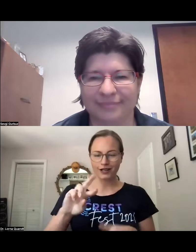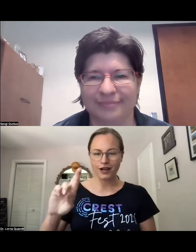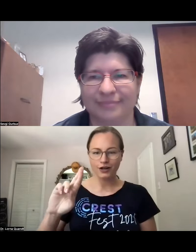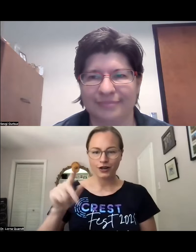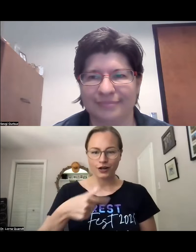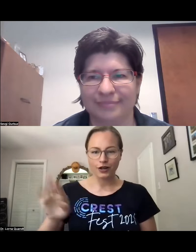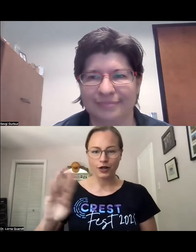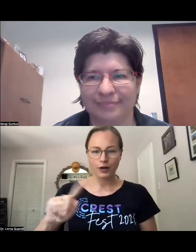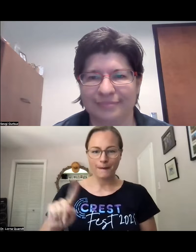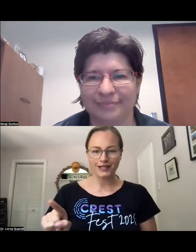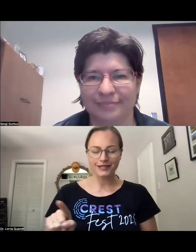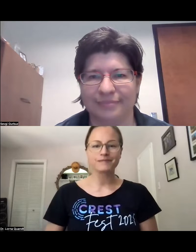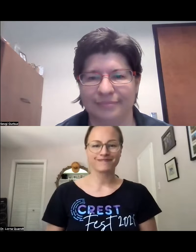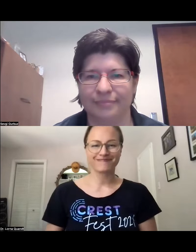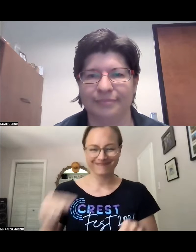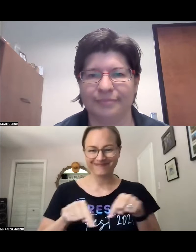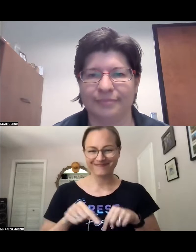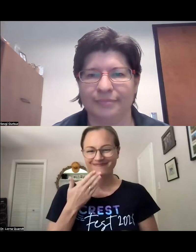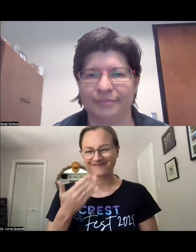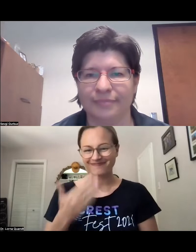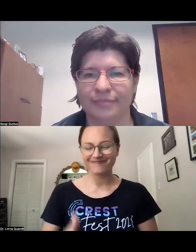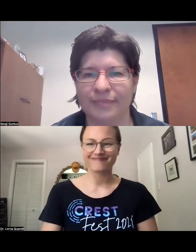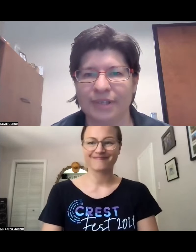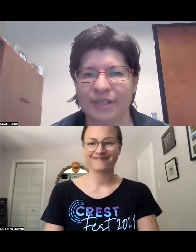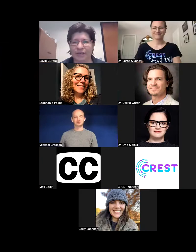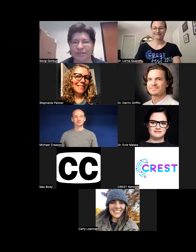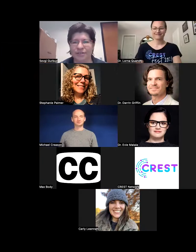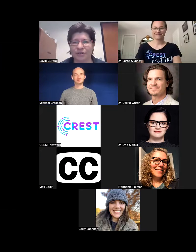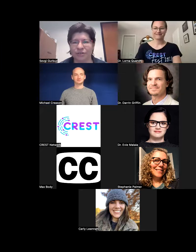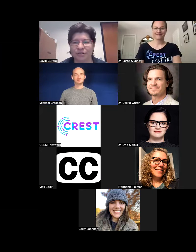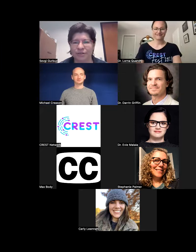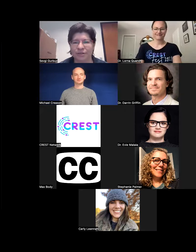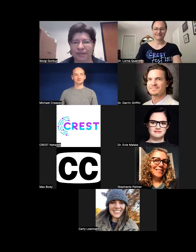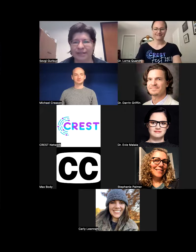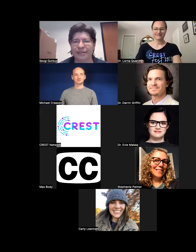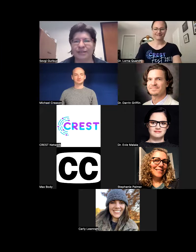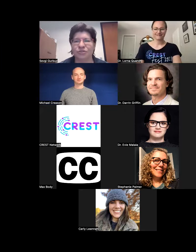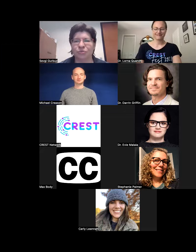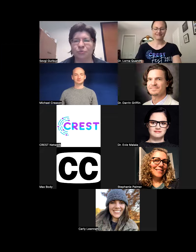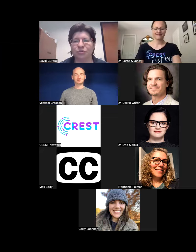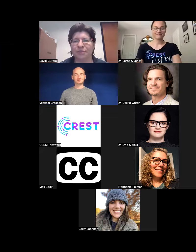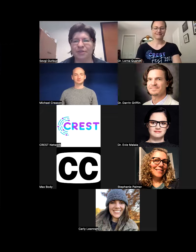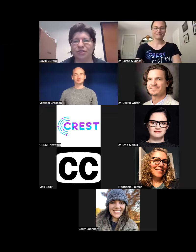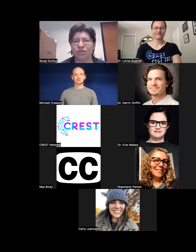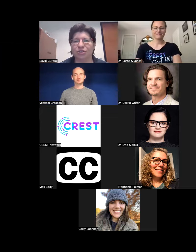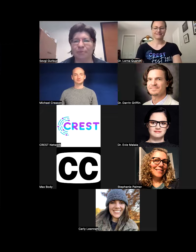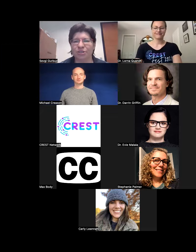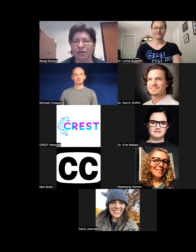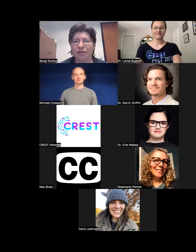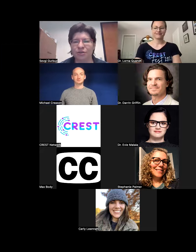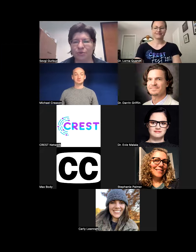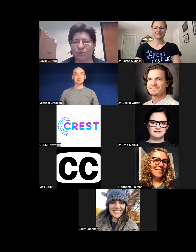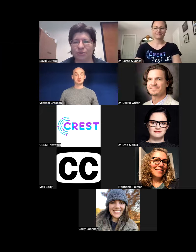If you wouldn't mind going back, Dr. Gurbuz, and just starting over again, that would be perfect. Yes. Thank you so much. So okay, would you like me to